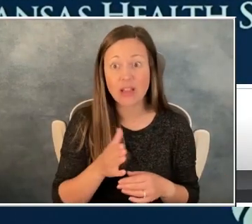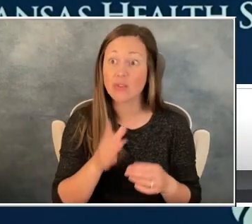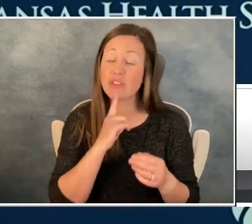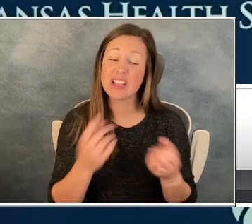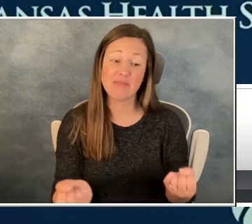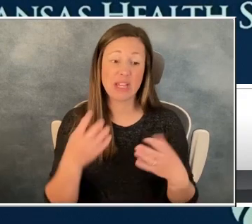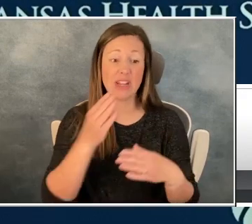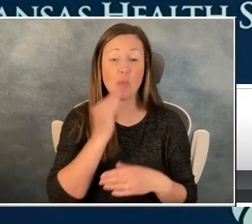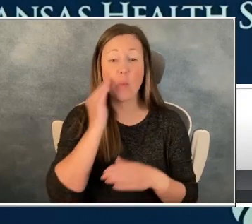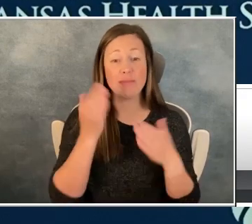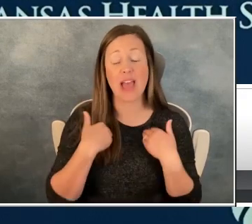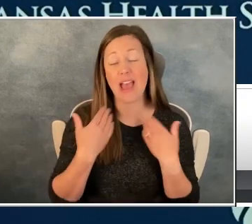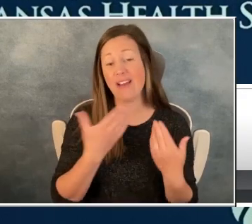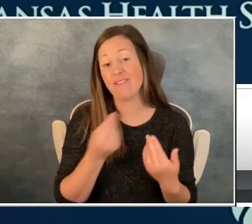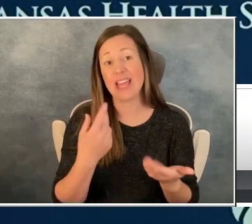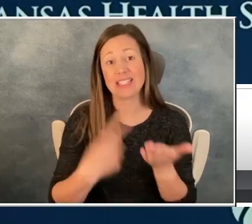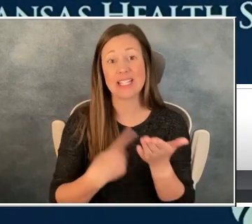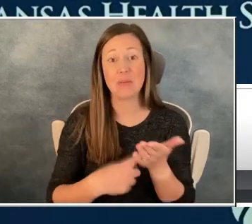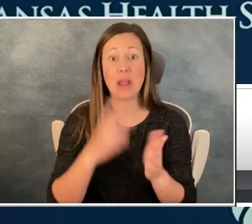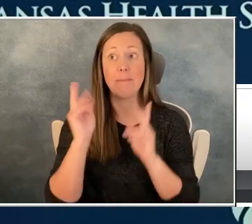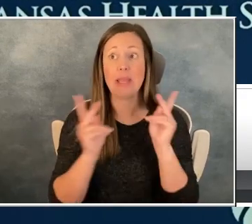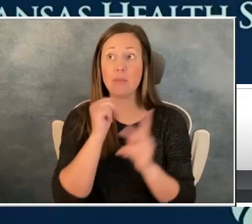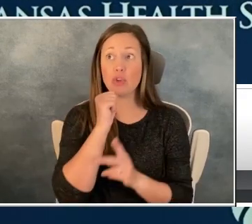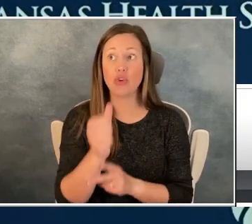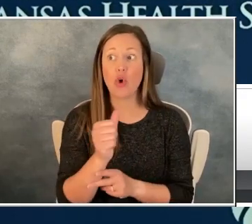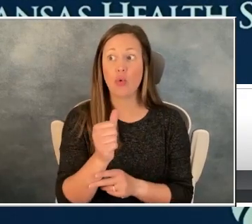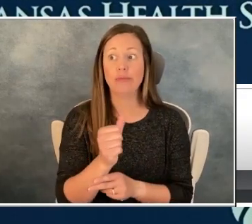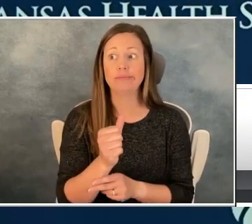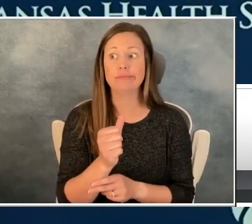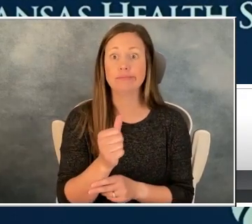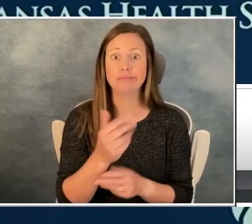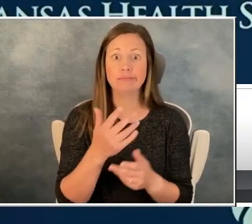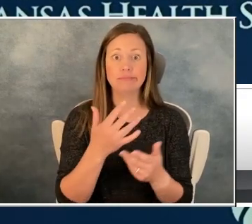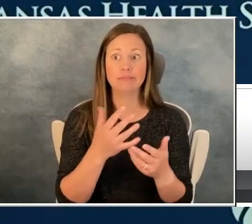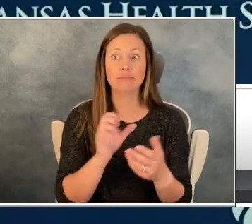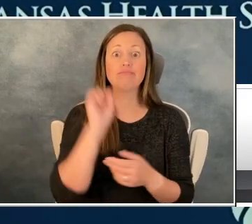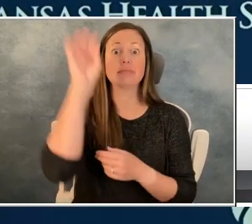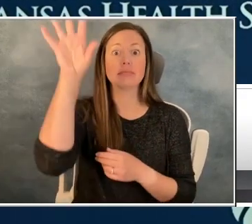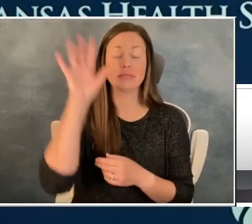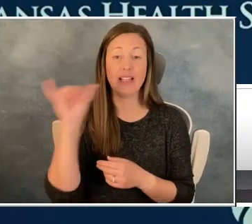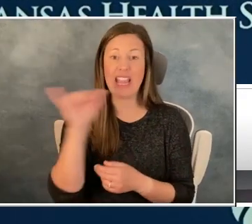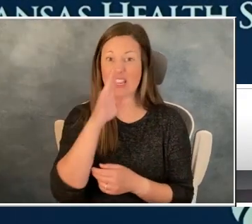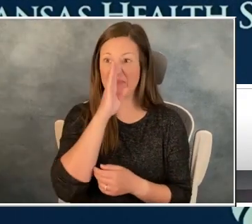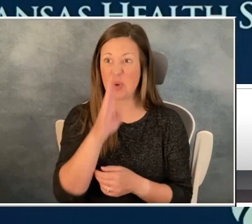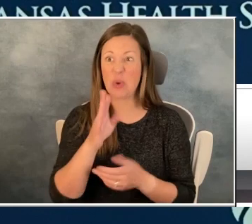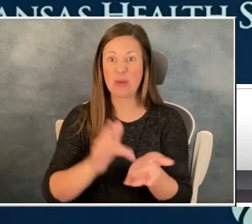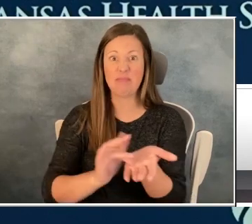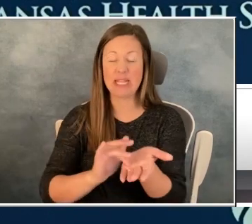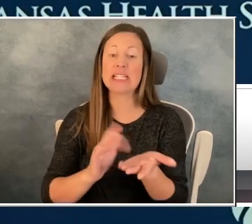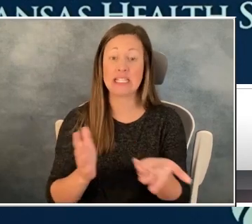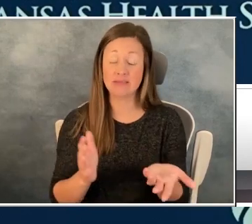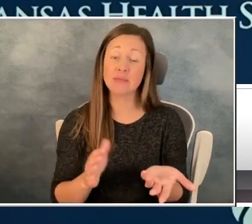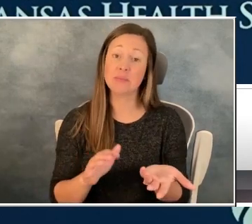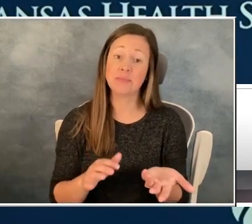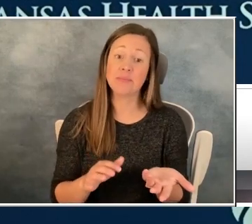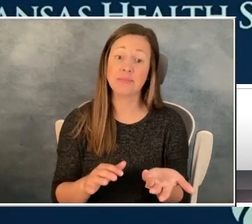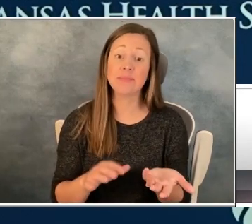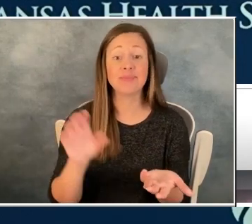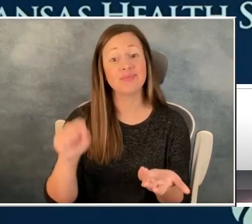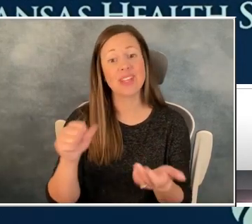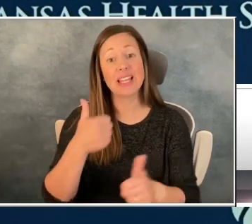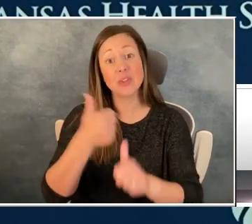don't necessarily treat them like the medications that they are, the potent medications. So yes, we've every state that